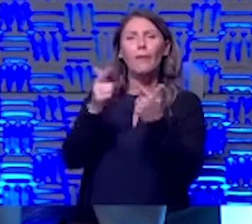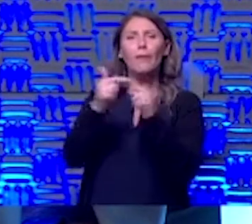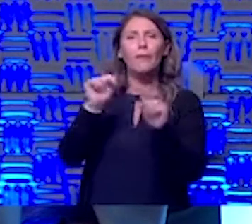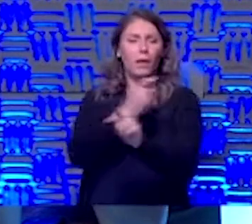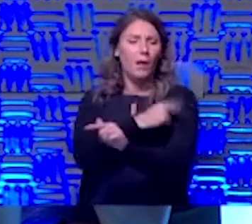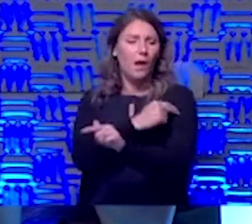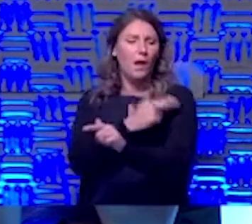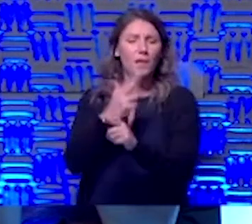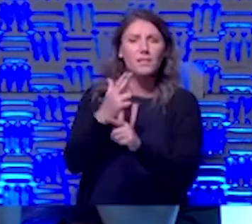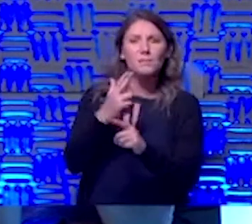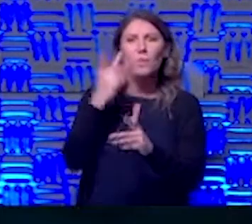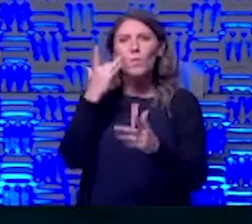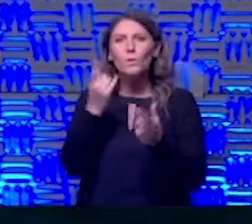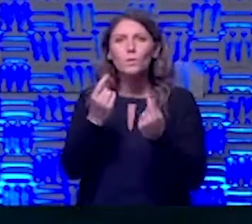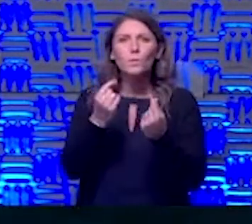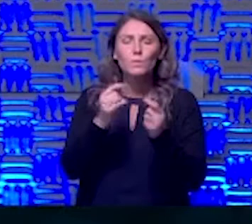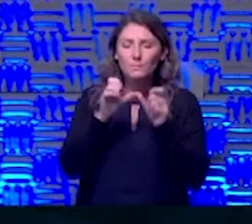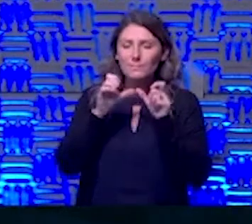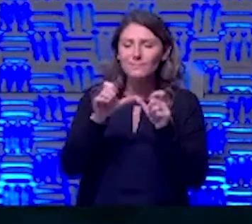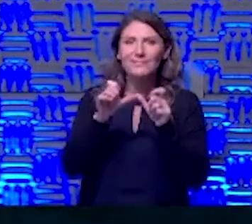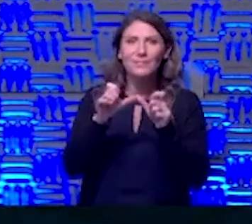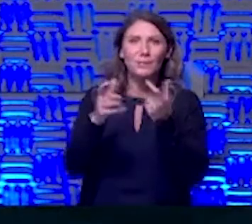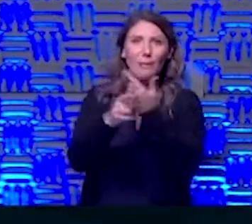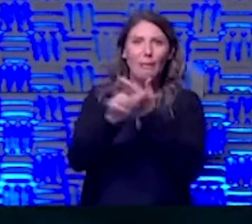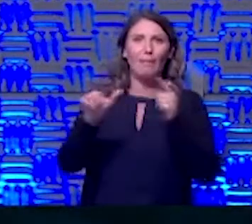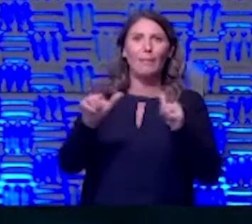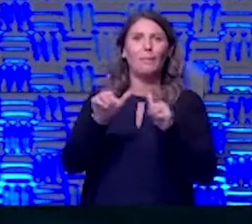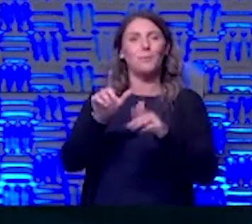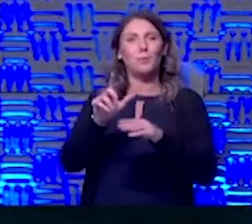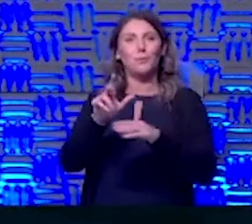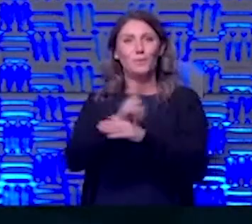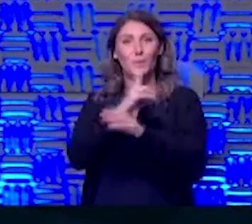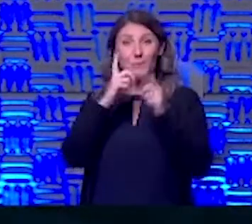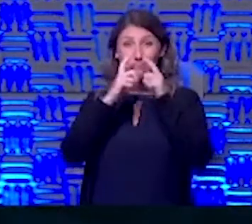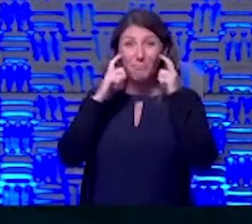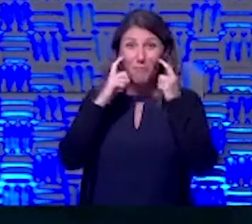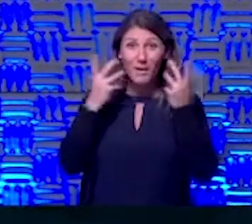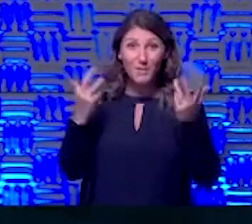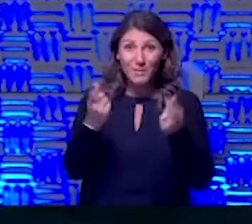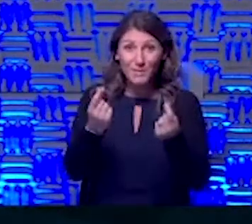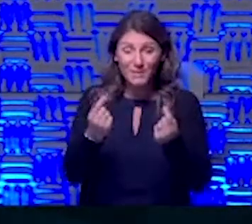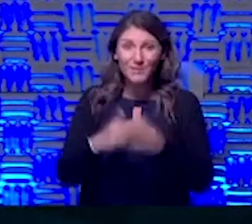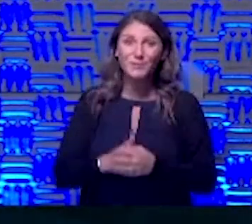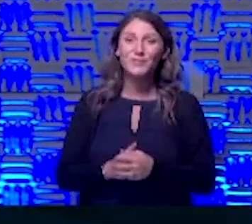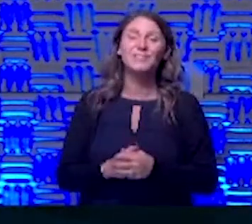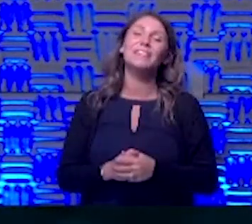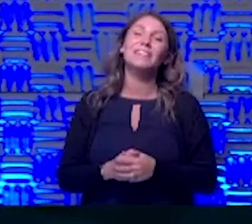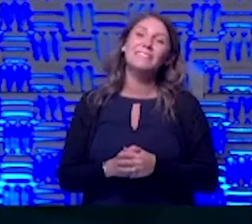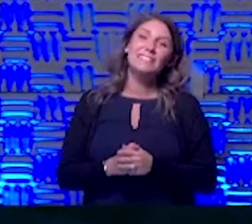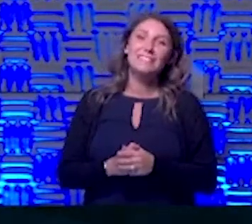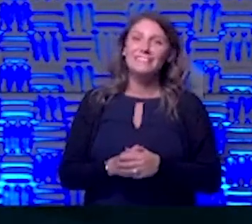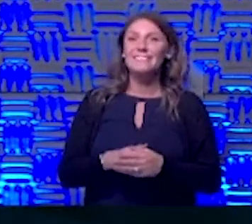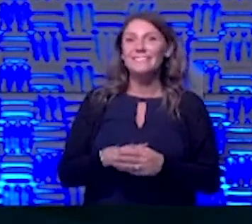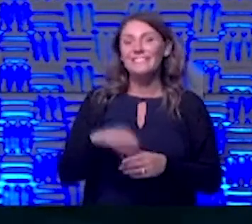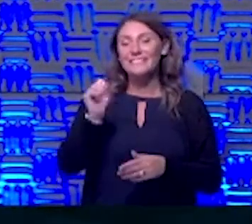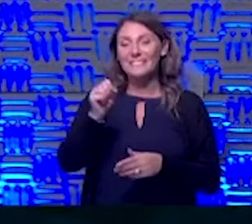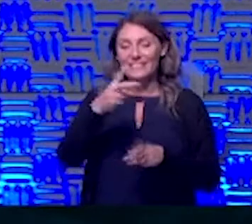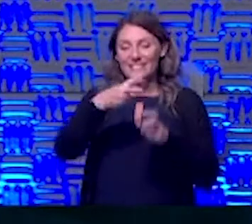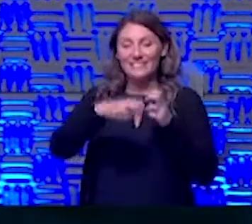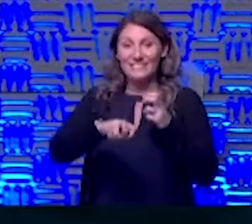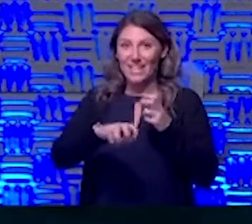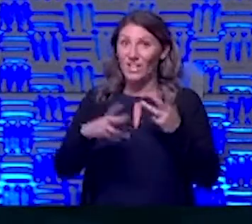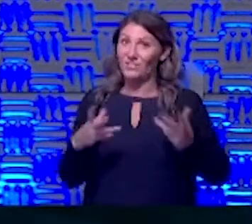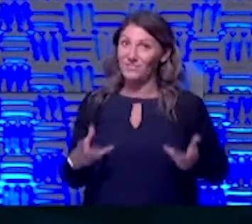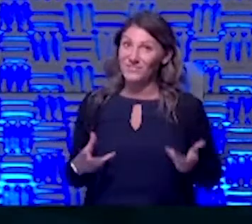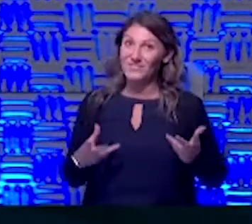wear masks? I know you must be staying on message a lot with that. Yeah, it's a tough task, even